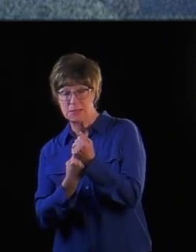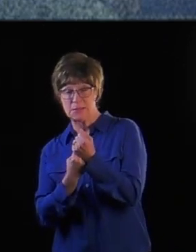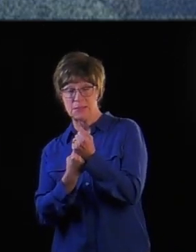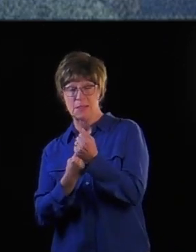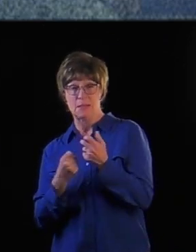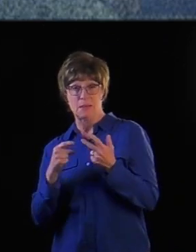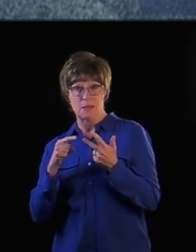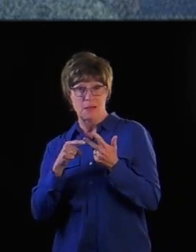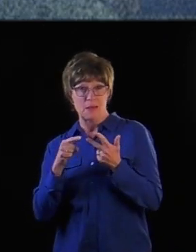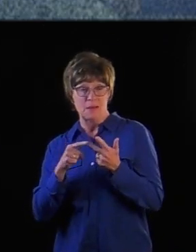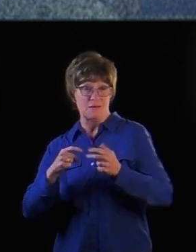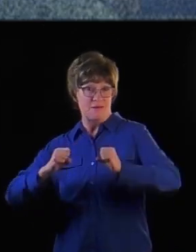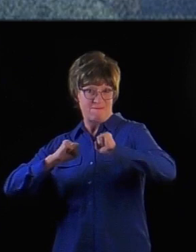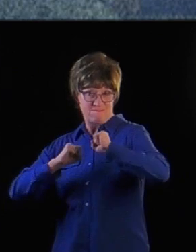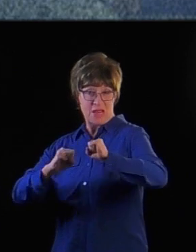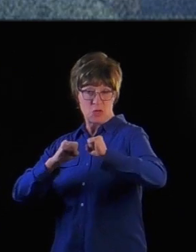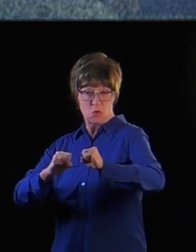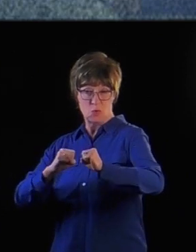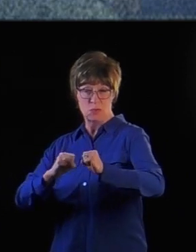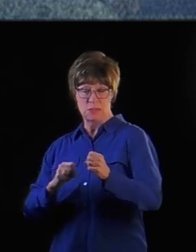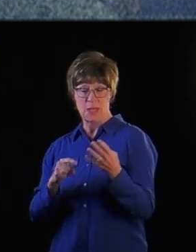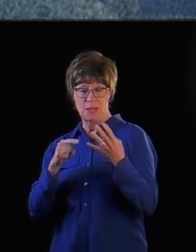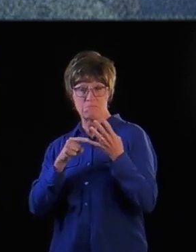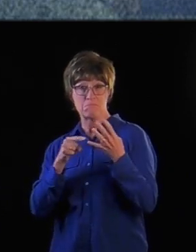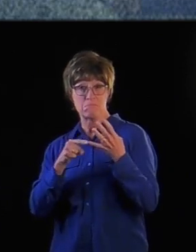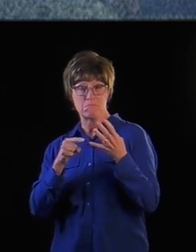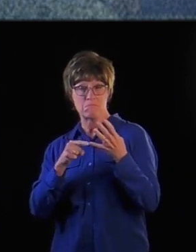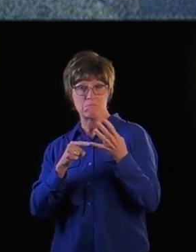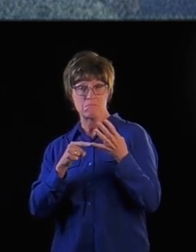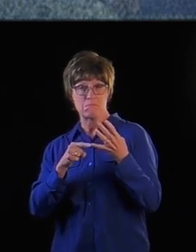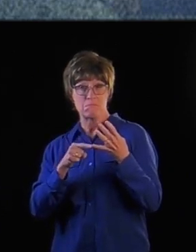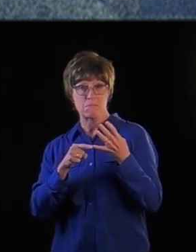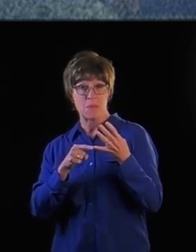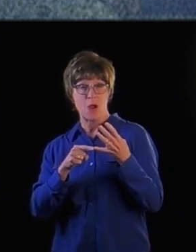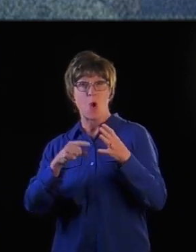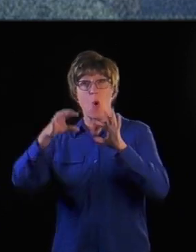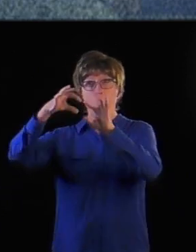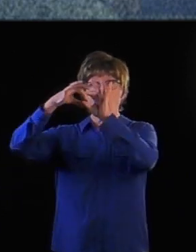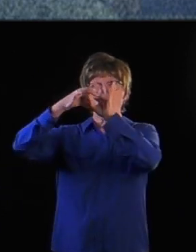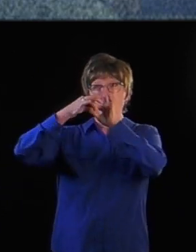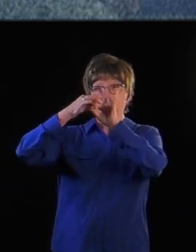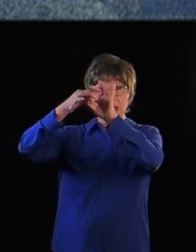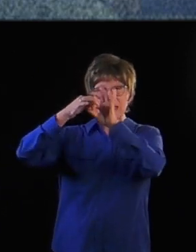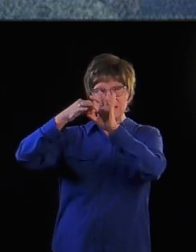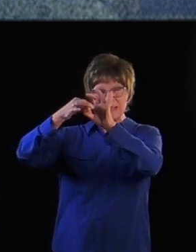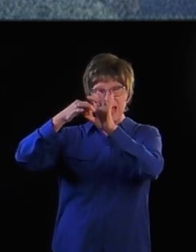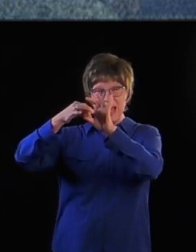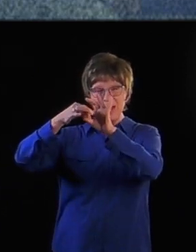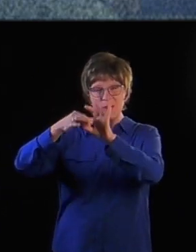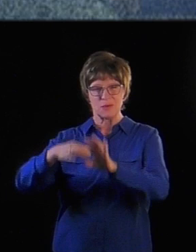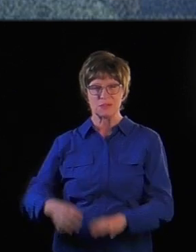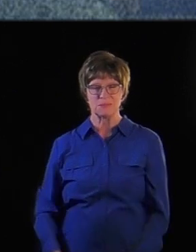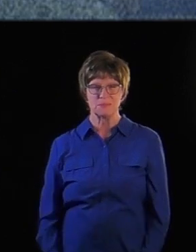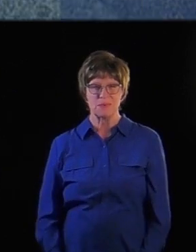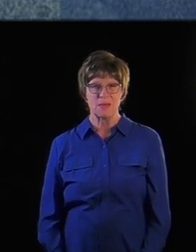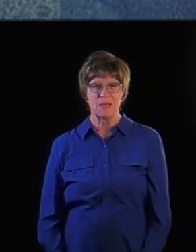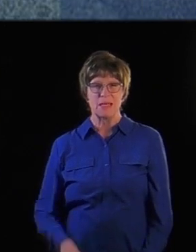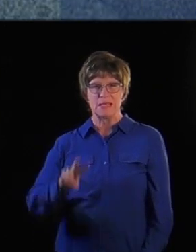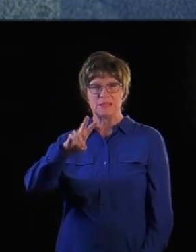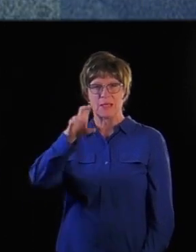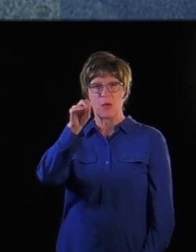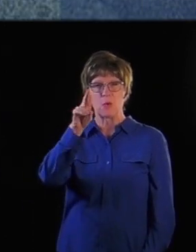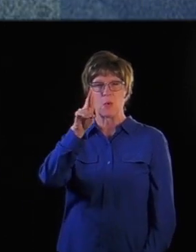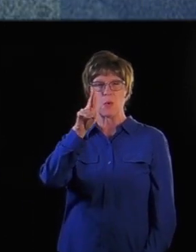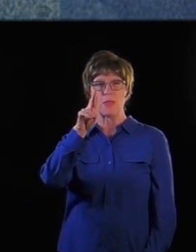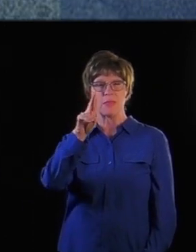are defenders, and they're also reconcilers. 2 Corinthians chapter 5, verse